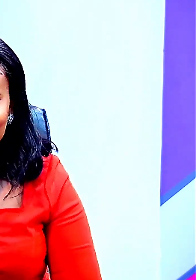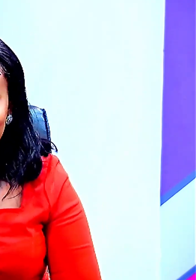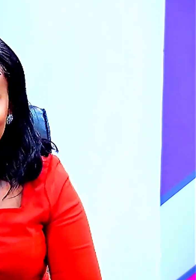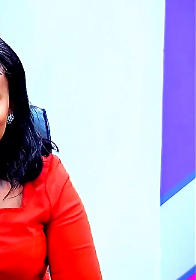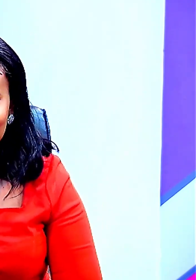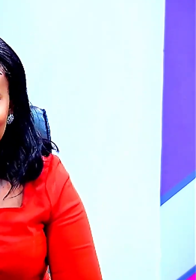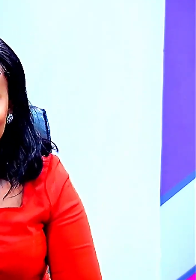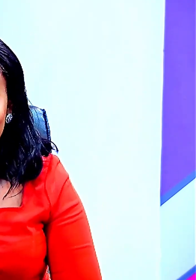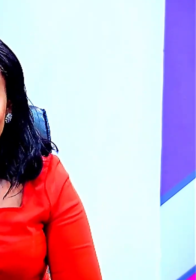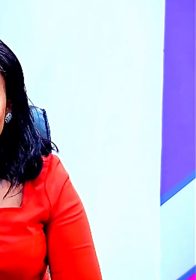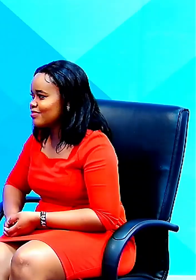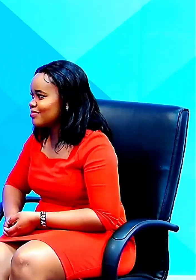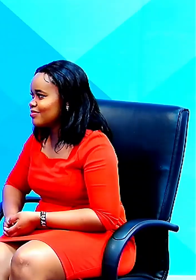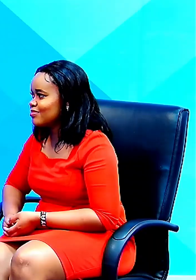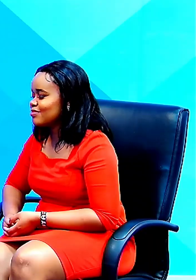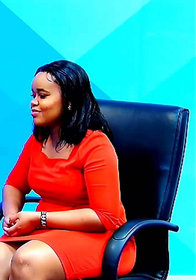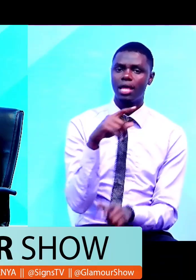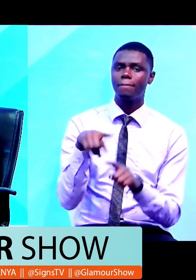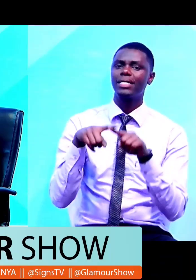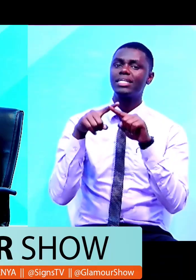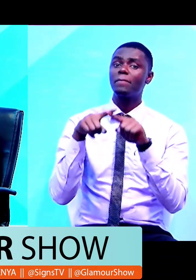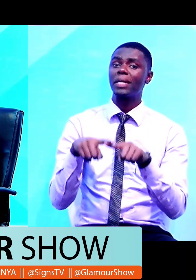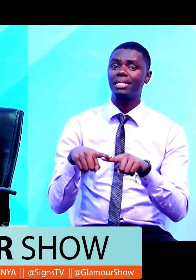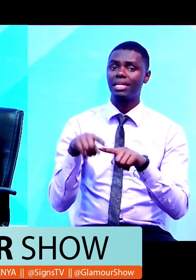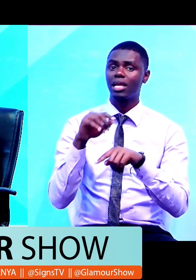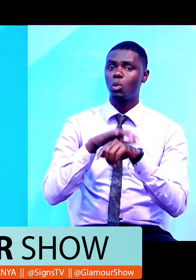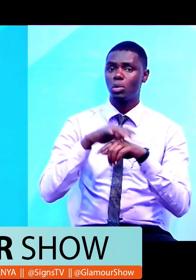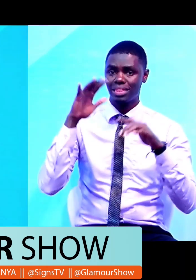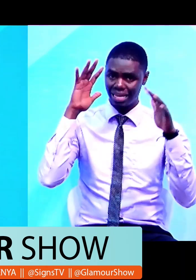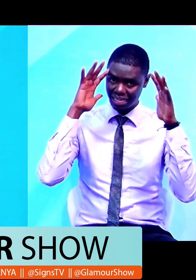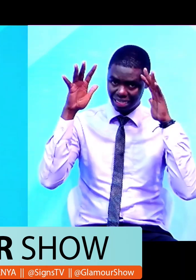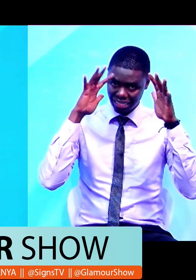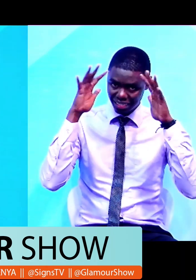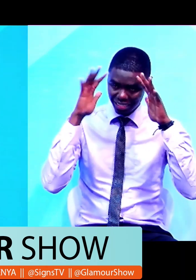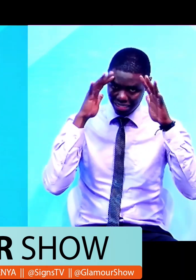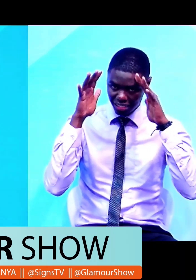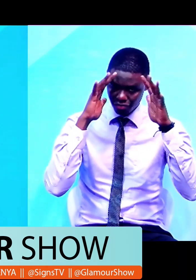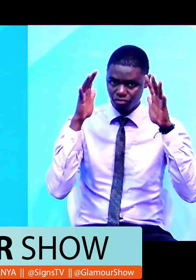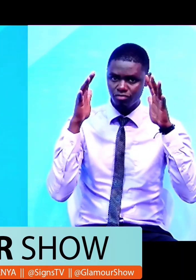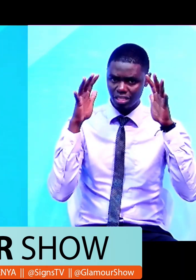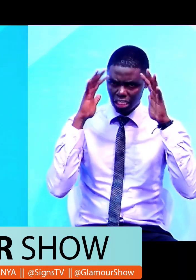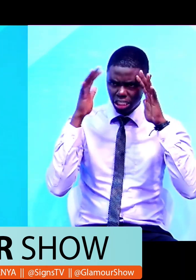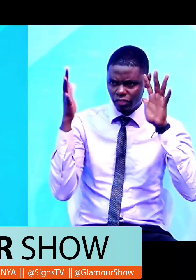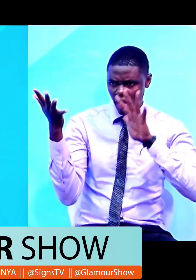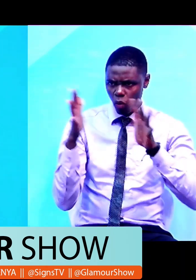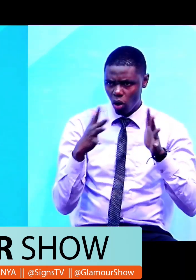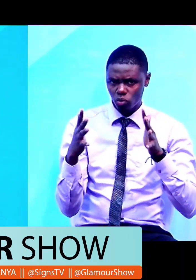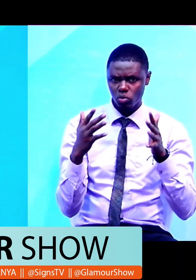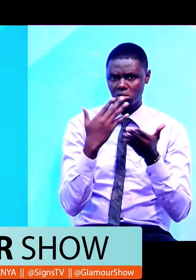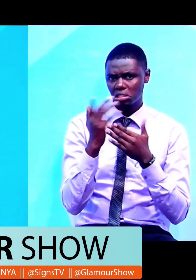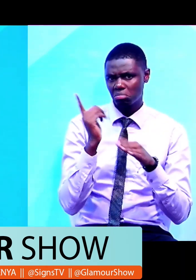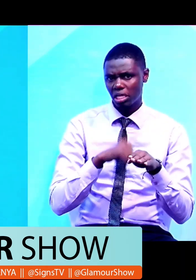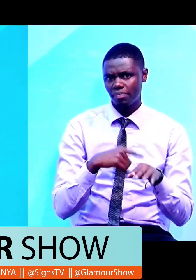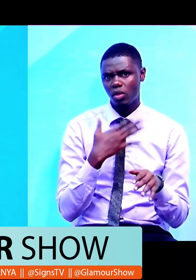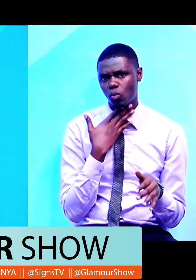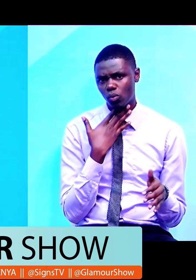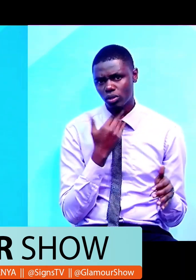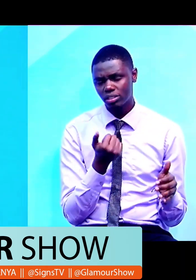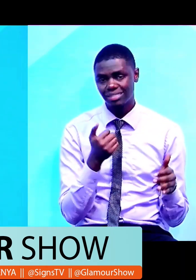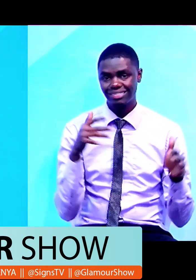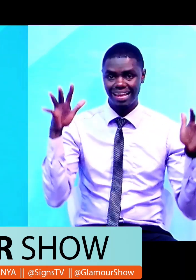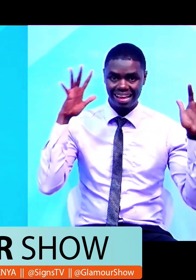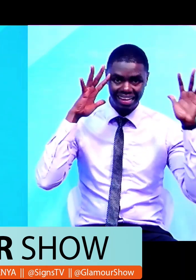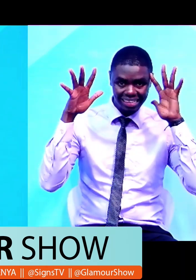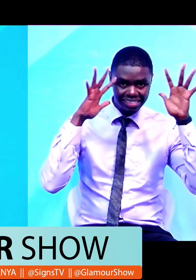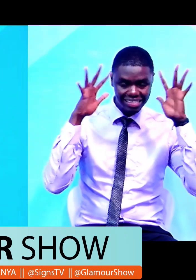on men. Depending on the creative aspects that you're going for. Sometimes they want